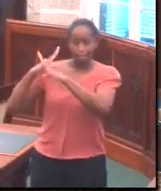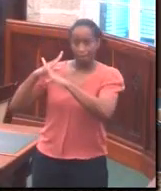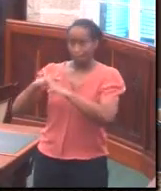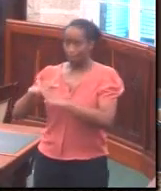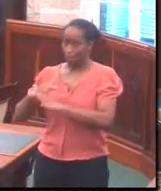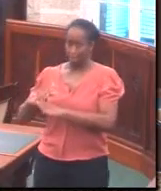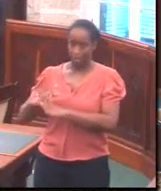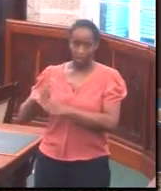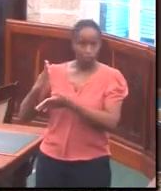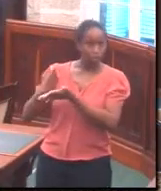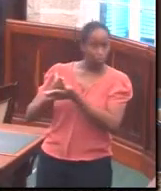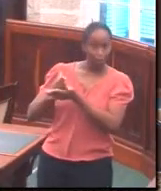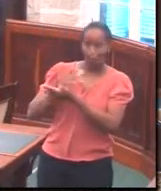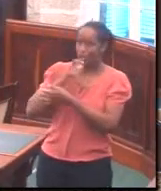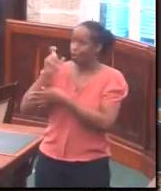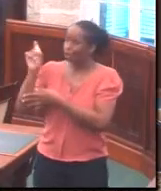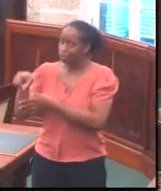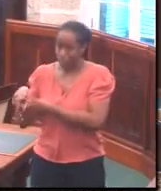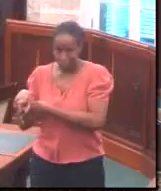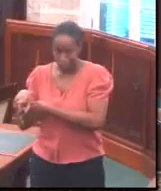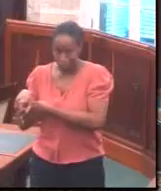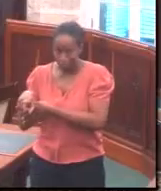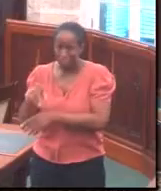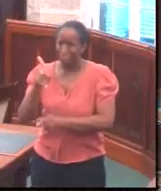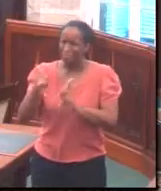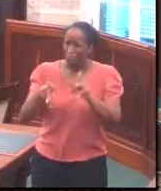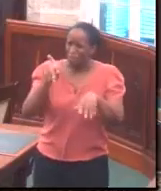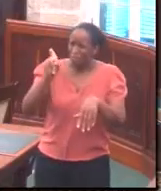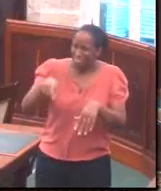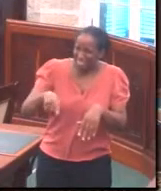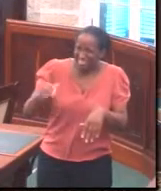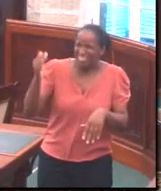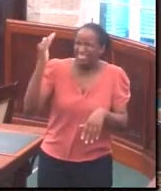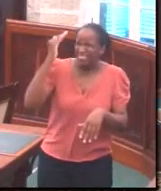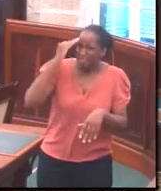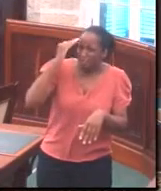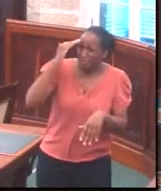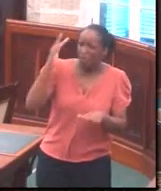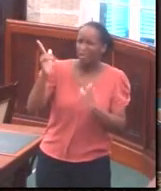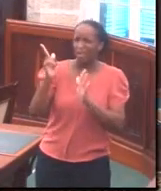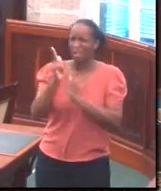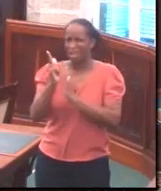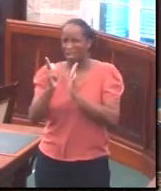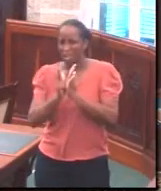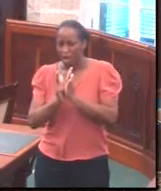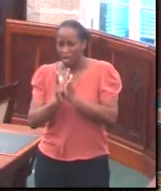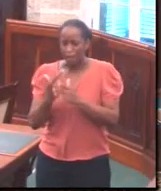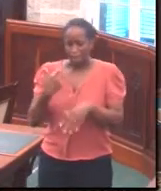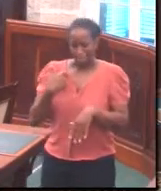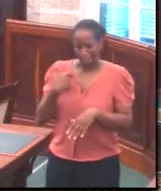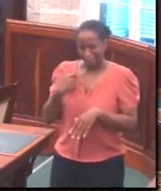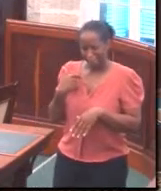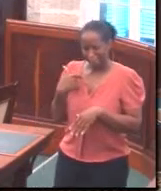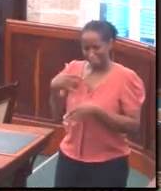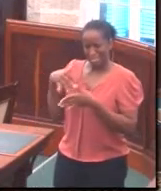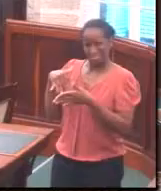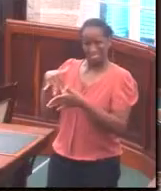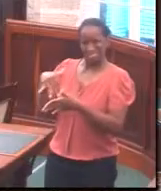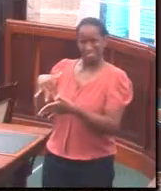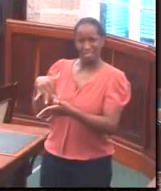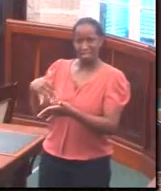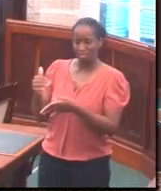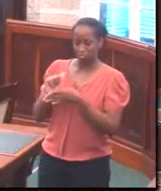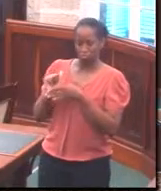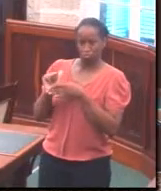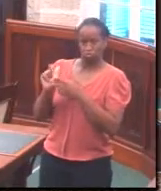that was prohibited, and the public needs to know this. When you sit down and you read legislation as a trained lawyer and